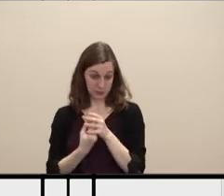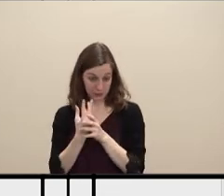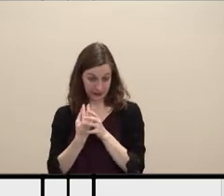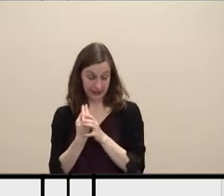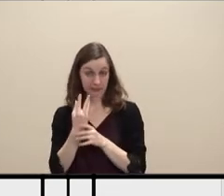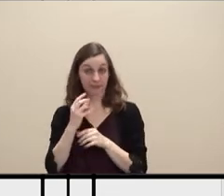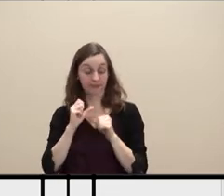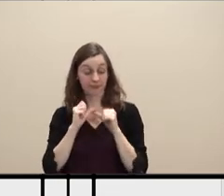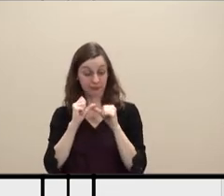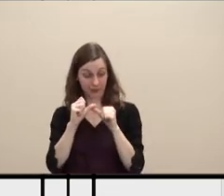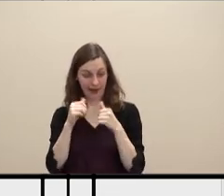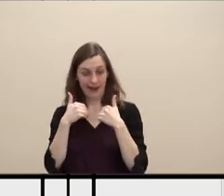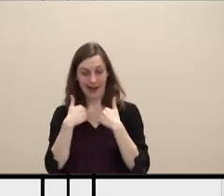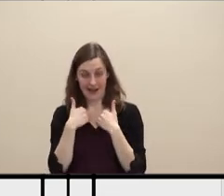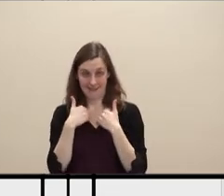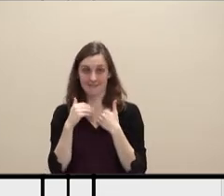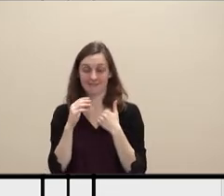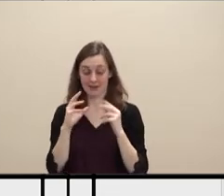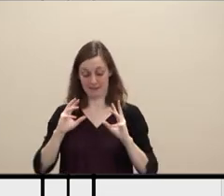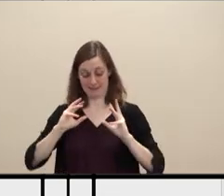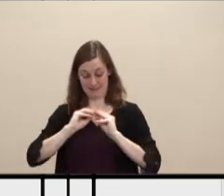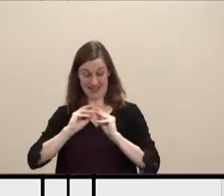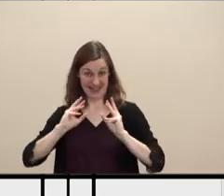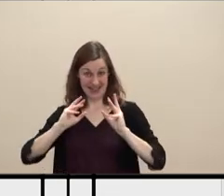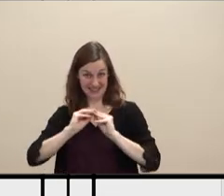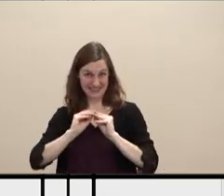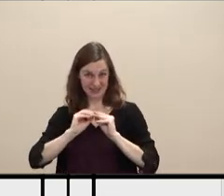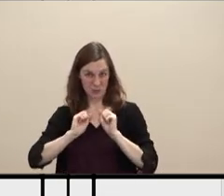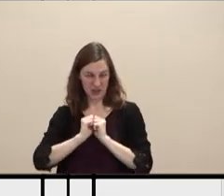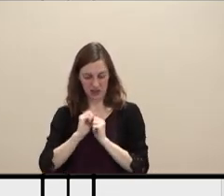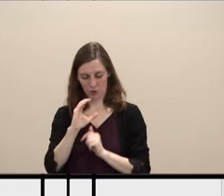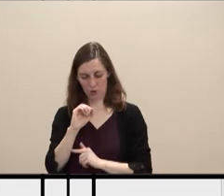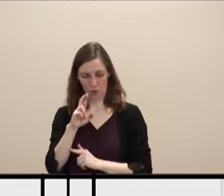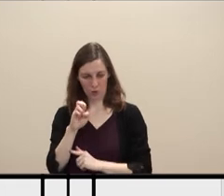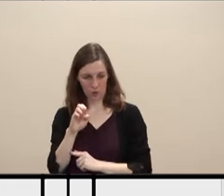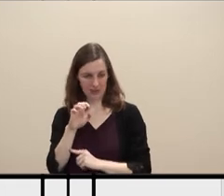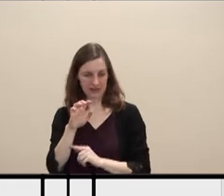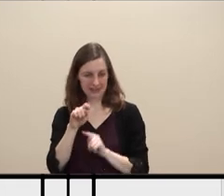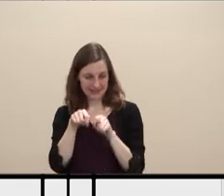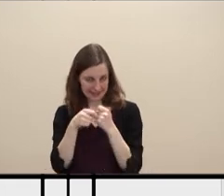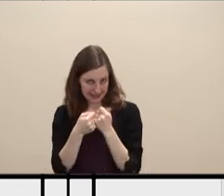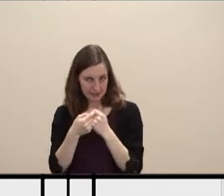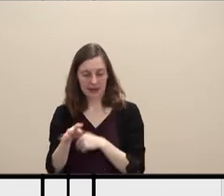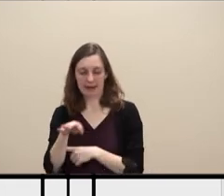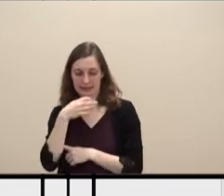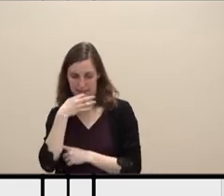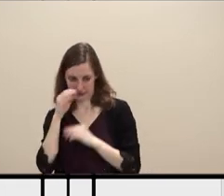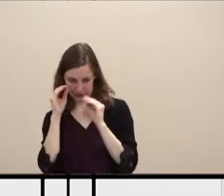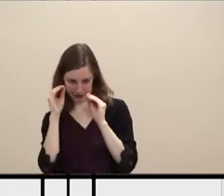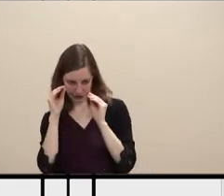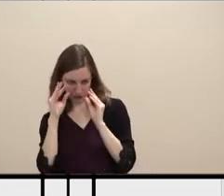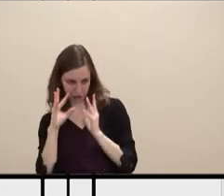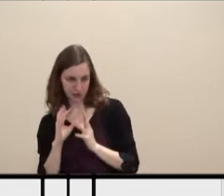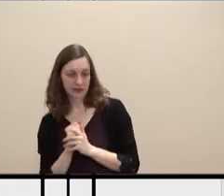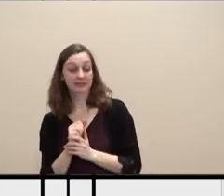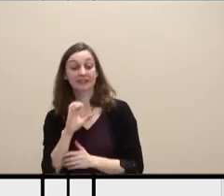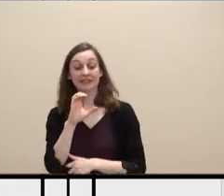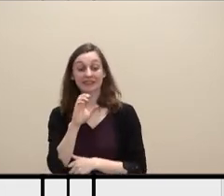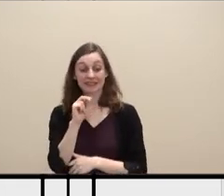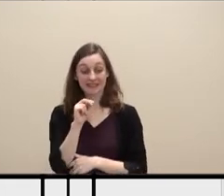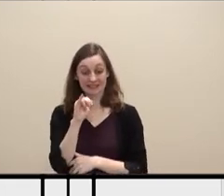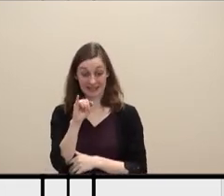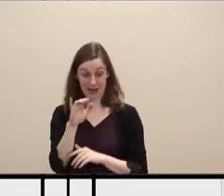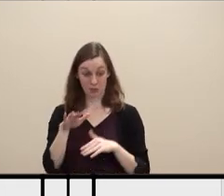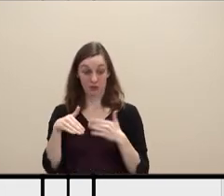we're continuing to have our meetings with our core team and our expert teachers. CNI continues to provide